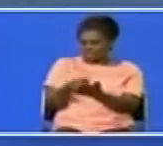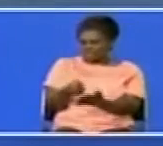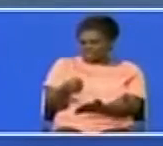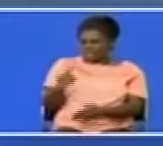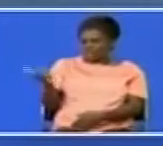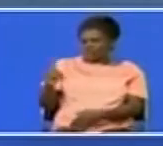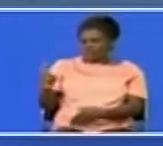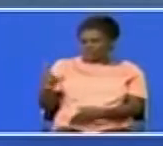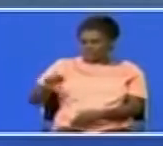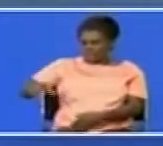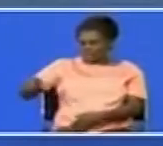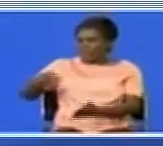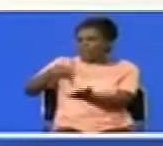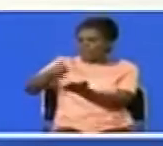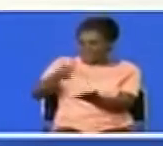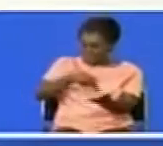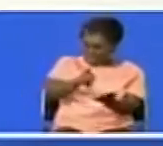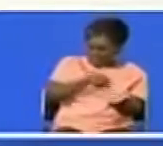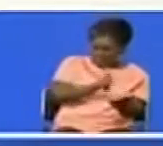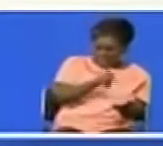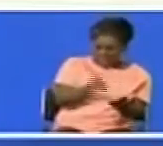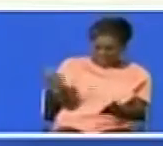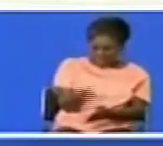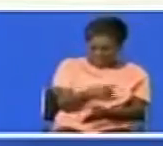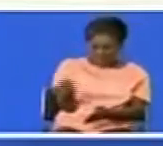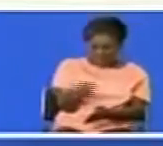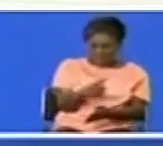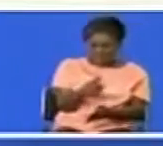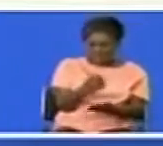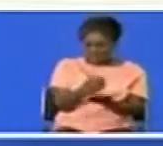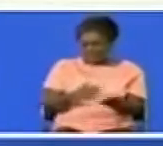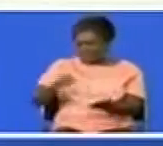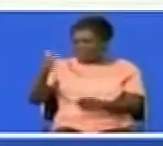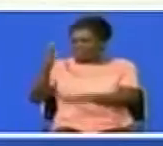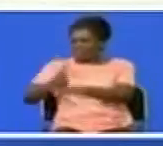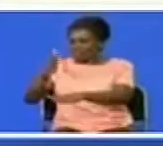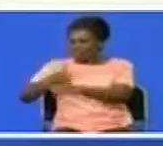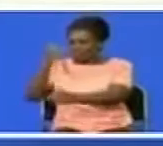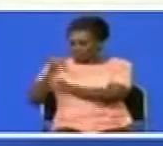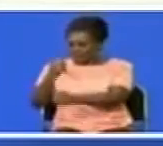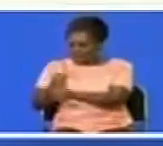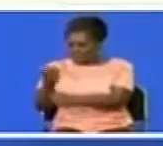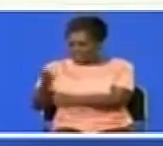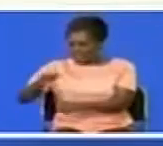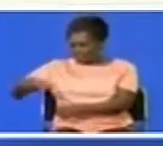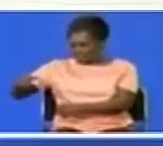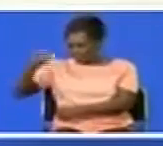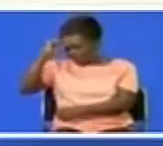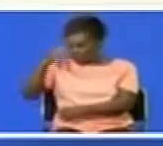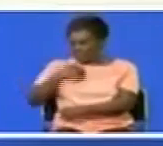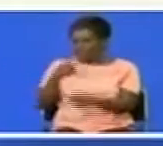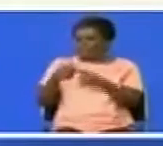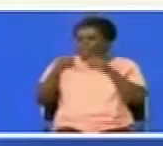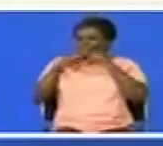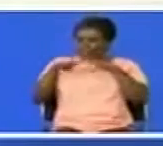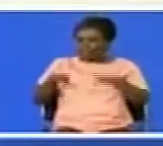County receives goes to salaries. Now, it's possible there's some ghost workers. Mm-hmm. We know there is corruption at the county governments. But you see,